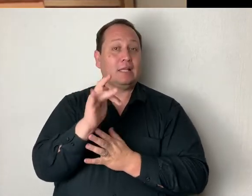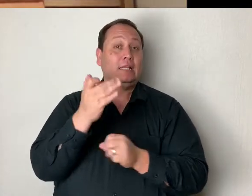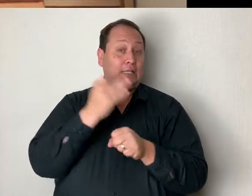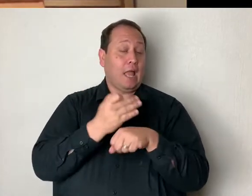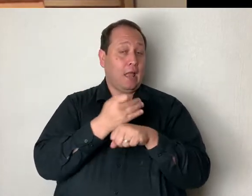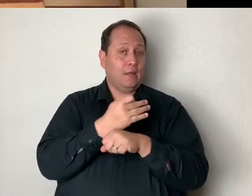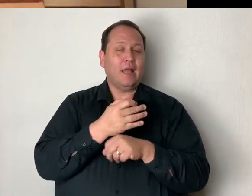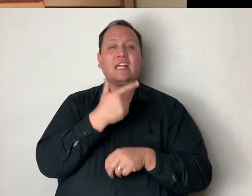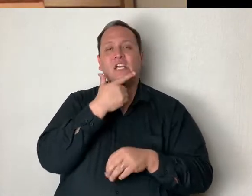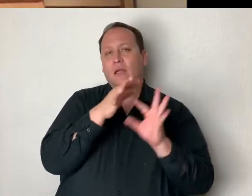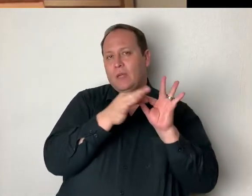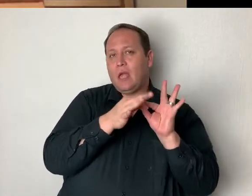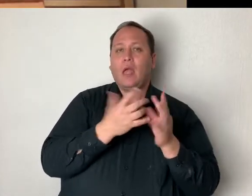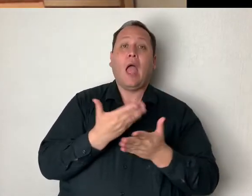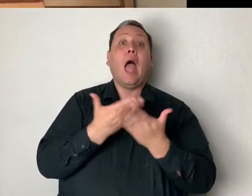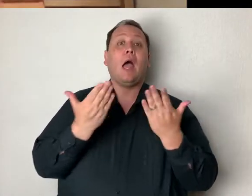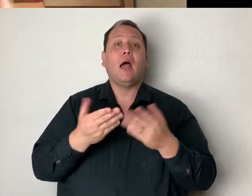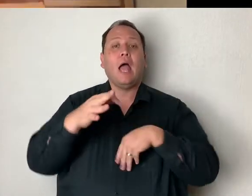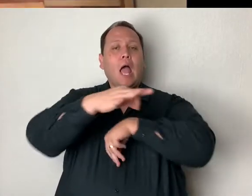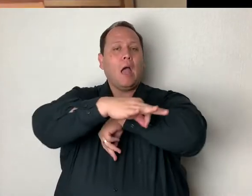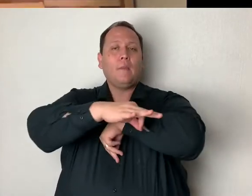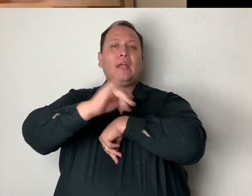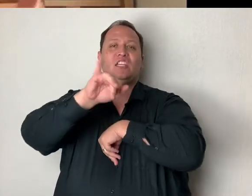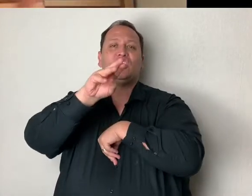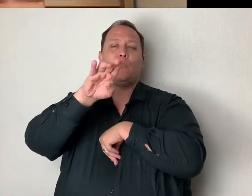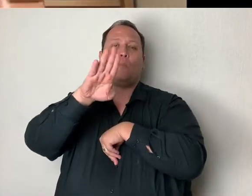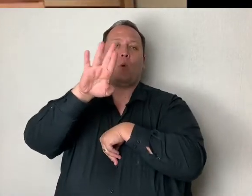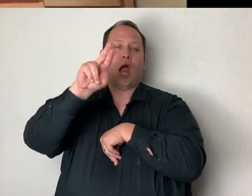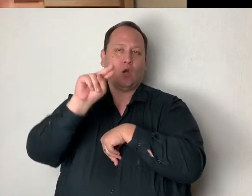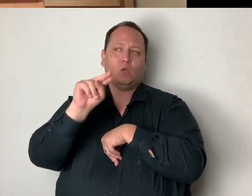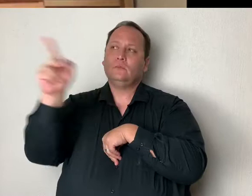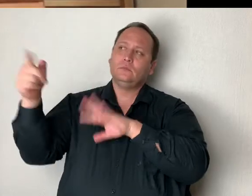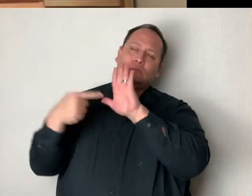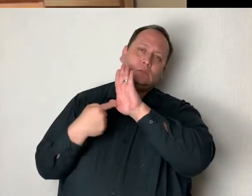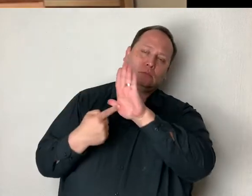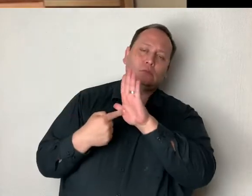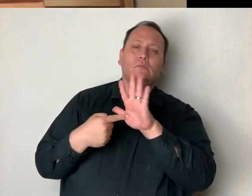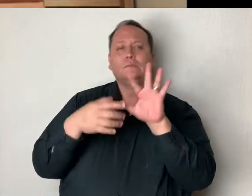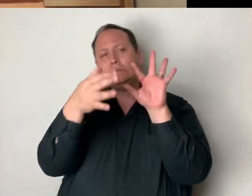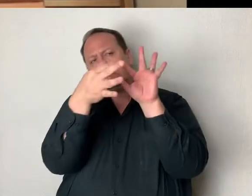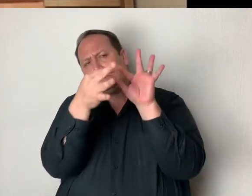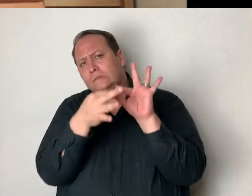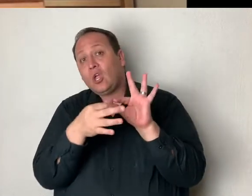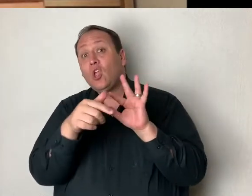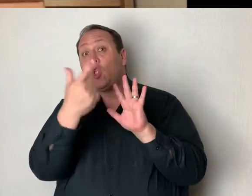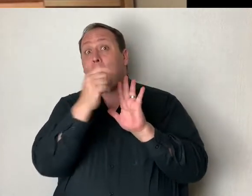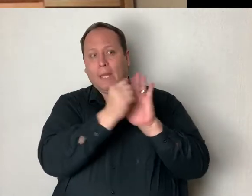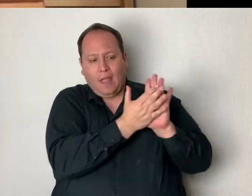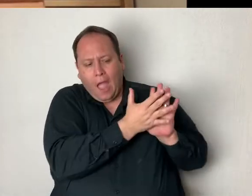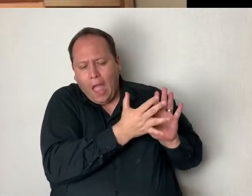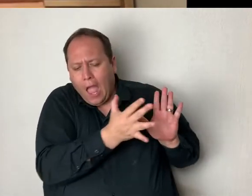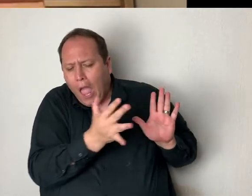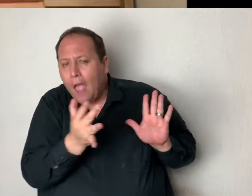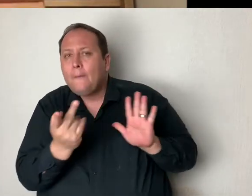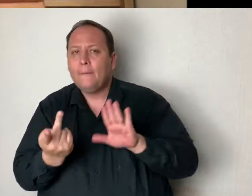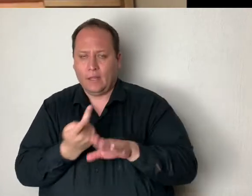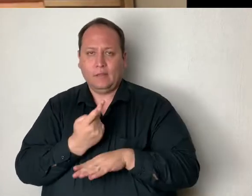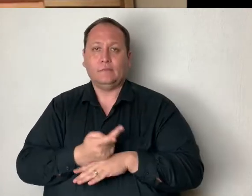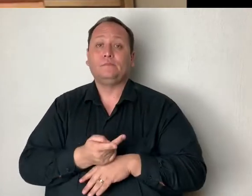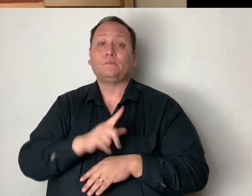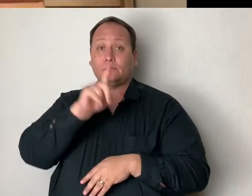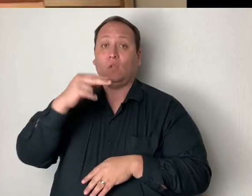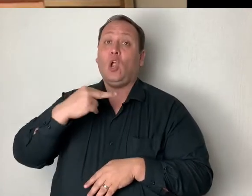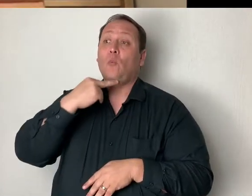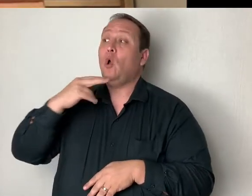our architect, Jim Brown, who will detail this 12-month campaign. Then we'll hear from voices on the ground at Friendship